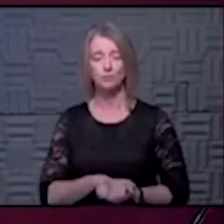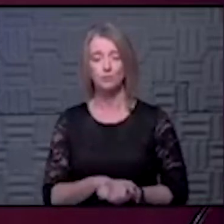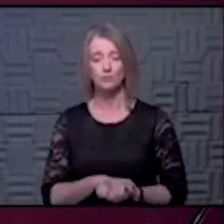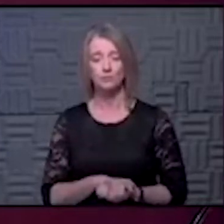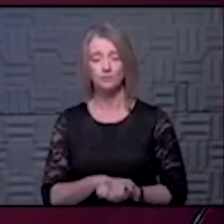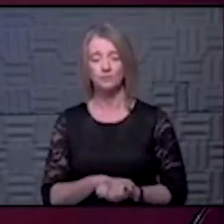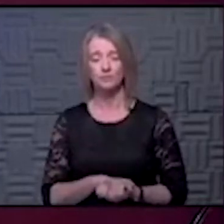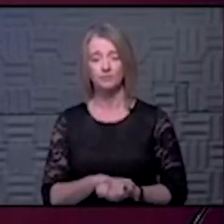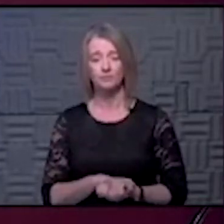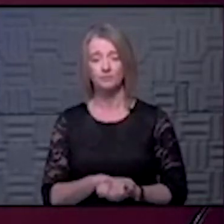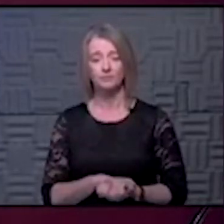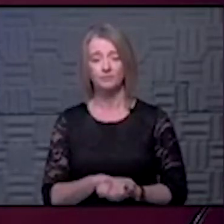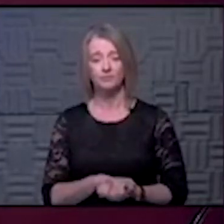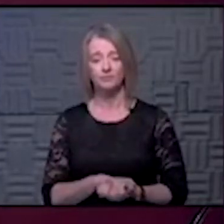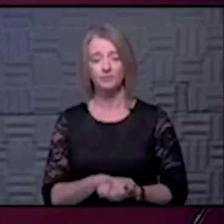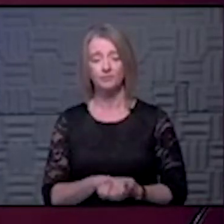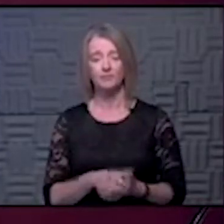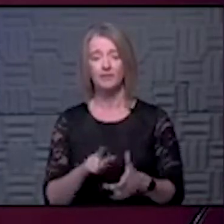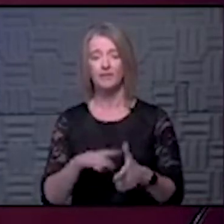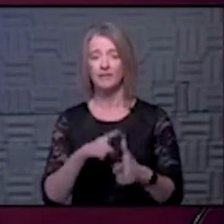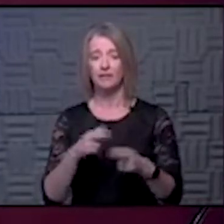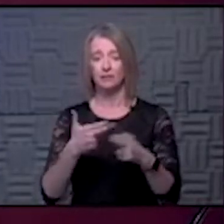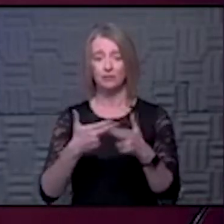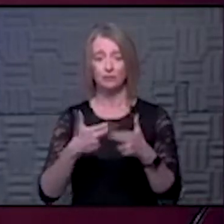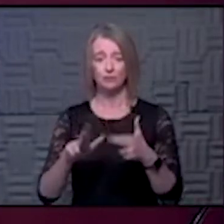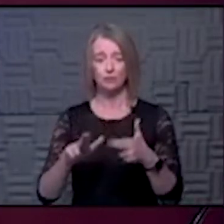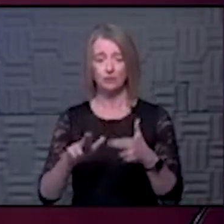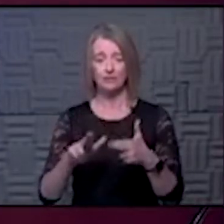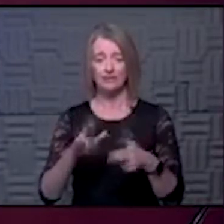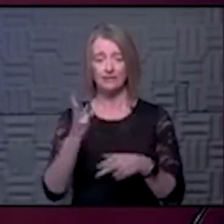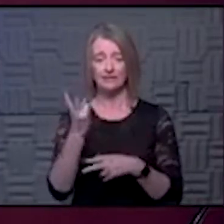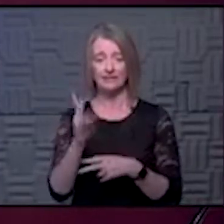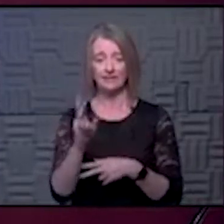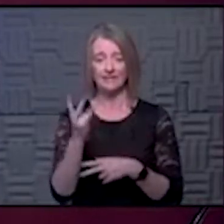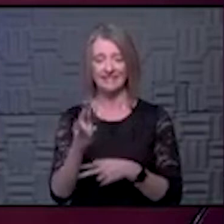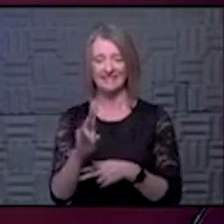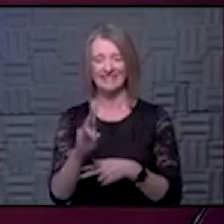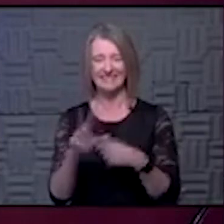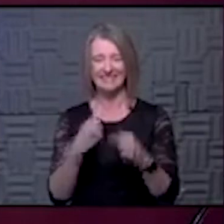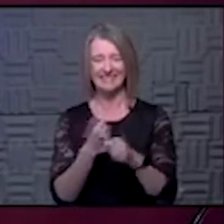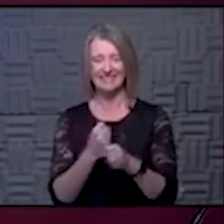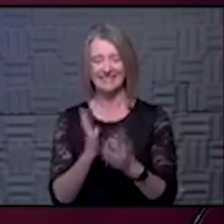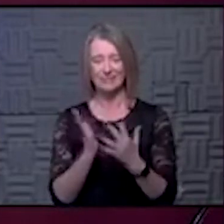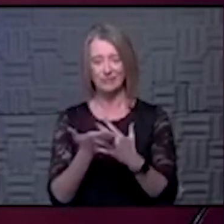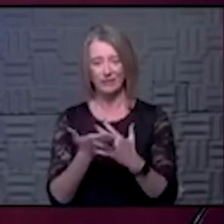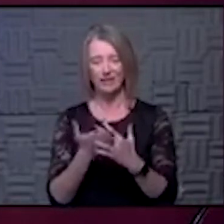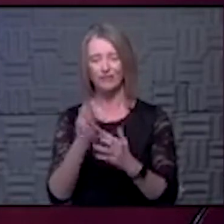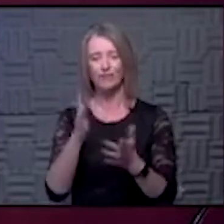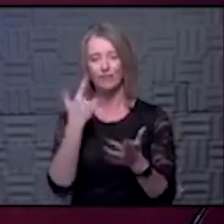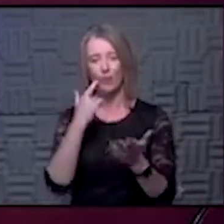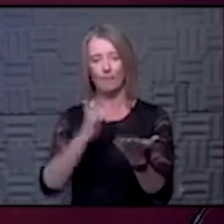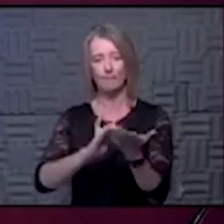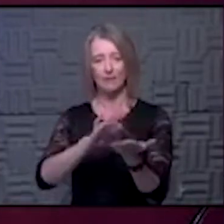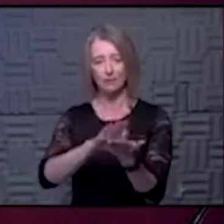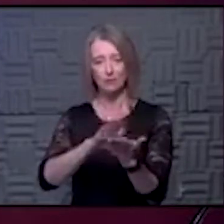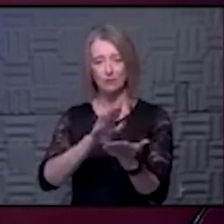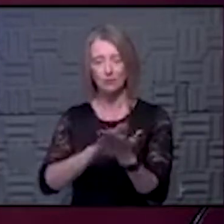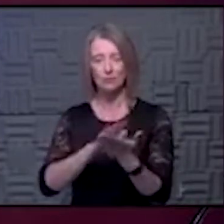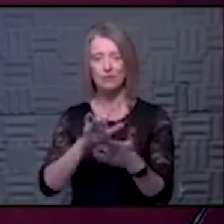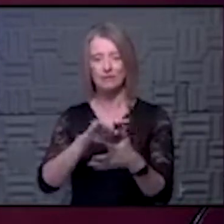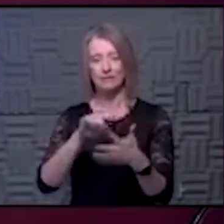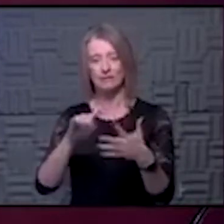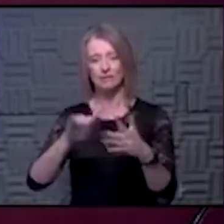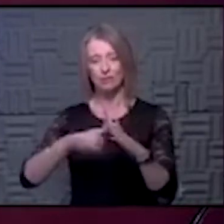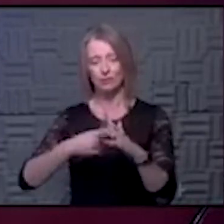And then, took a very short 17-year hiatus while I went through medical school and residency and